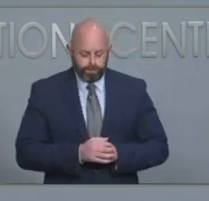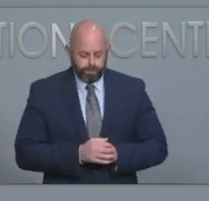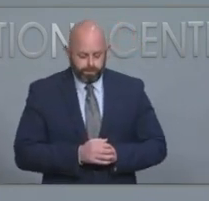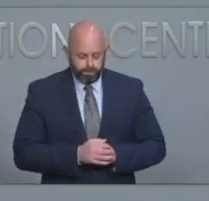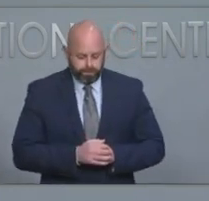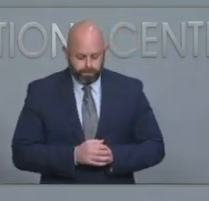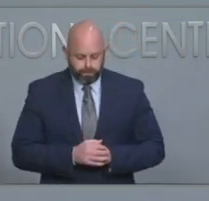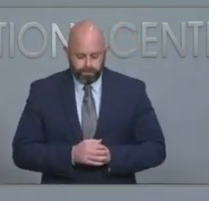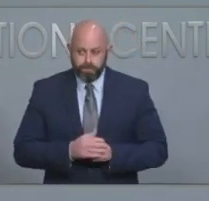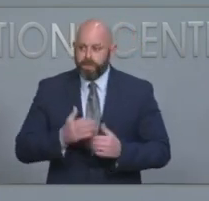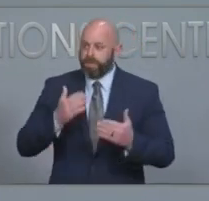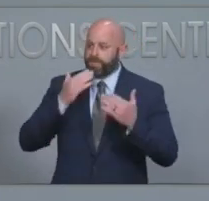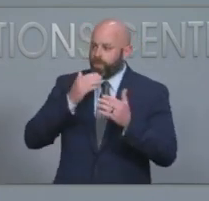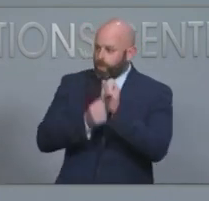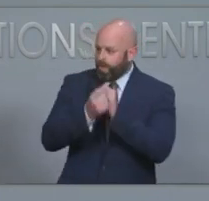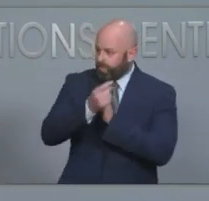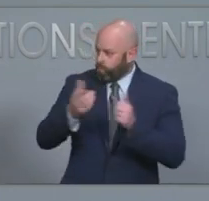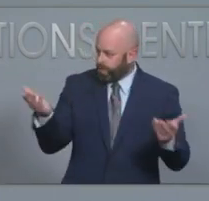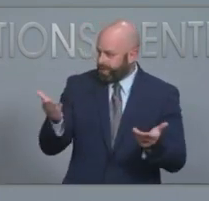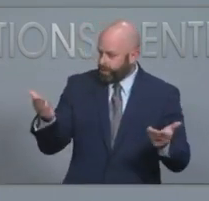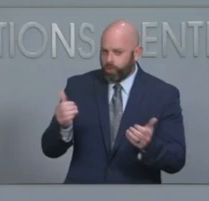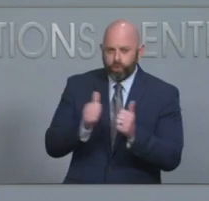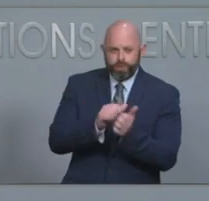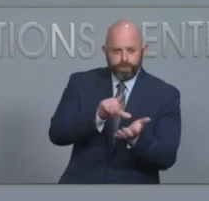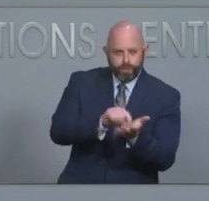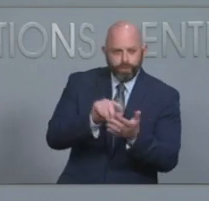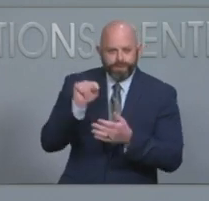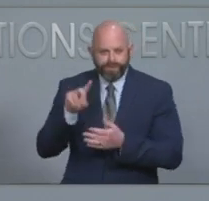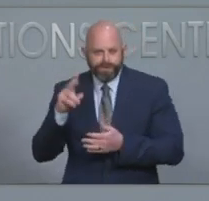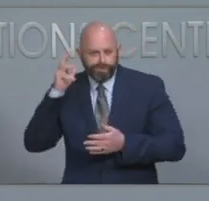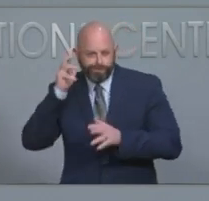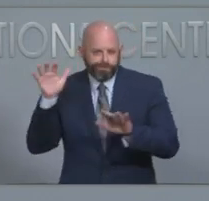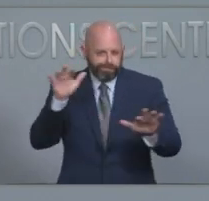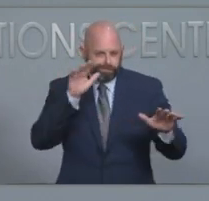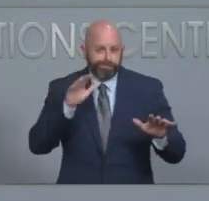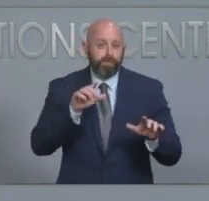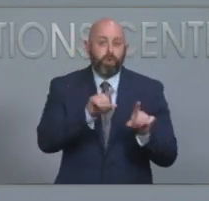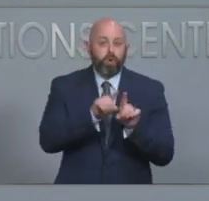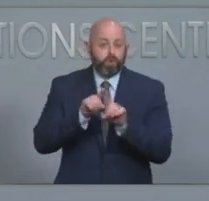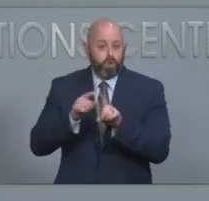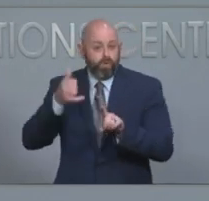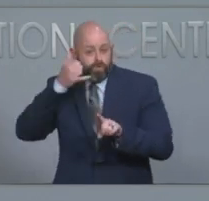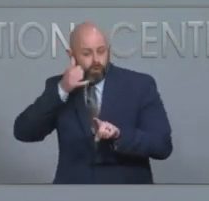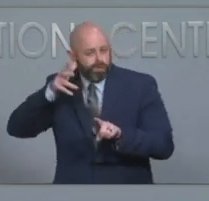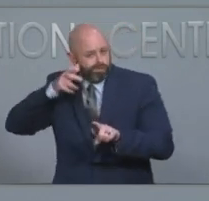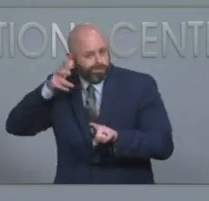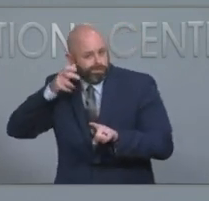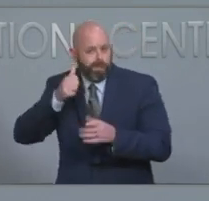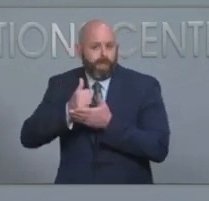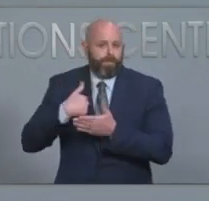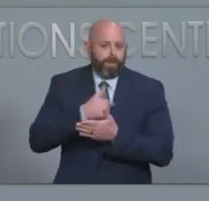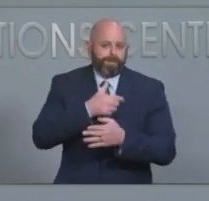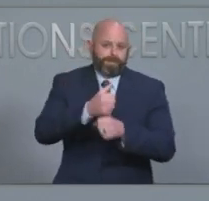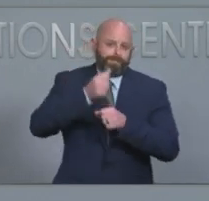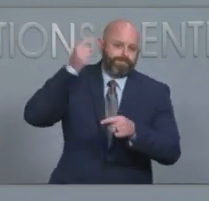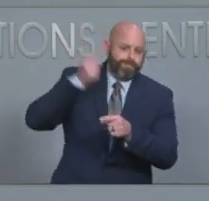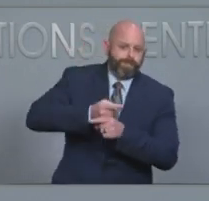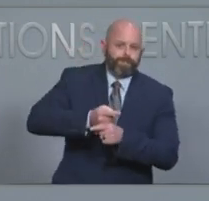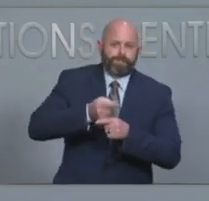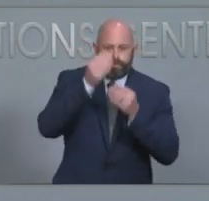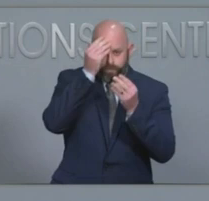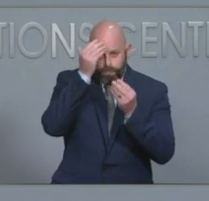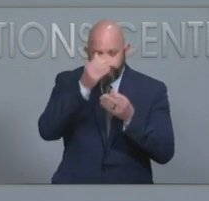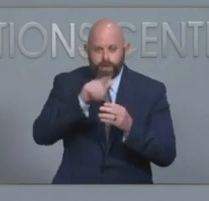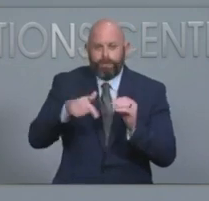all members of the press in attendance here and listening on the phone for helping to get accurate information about